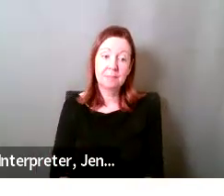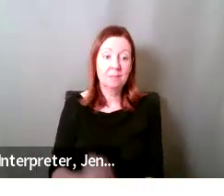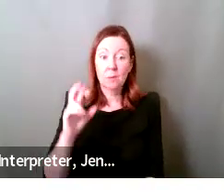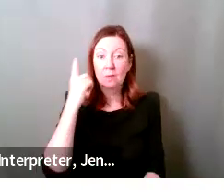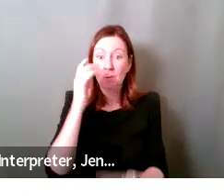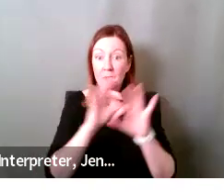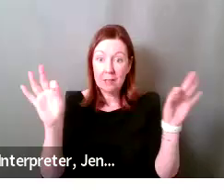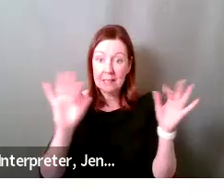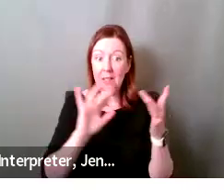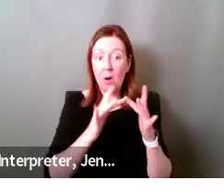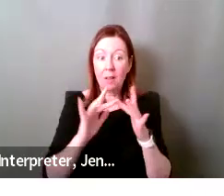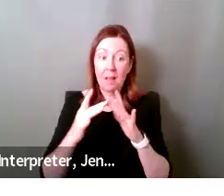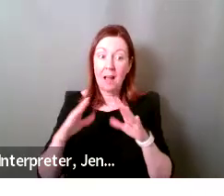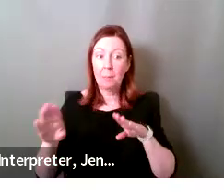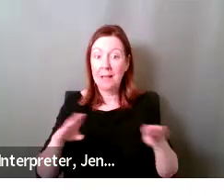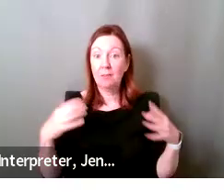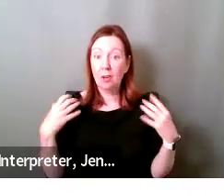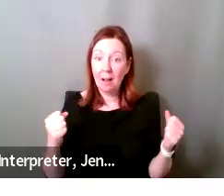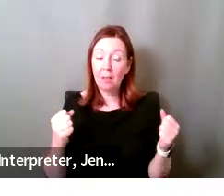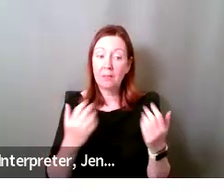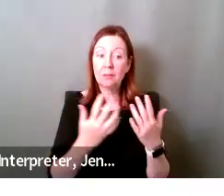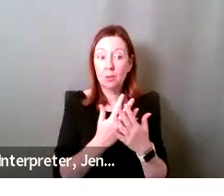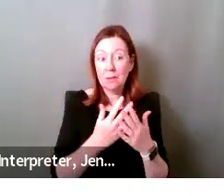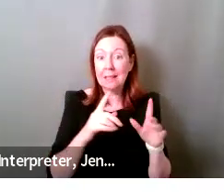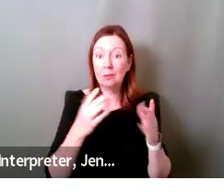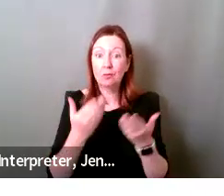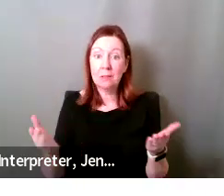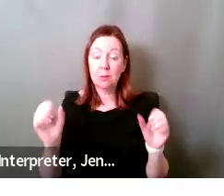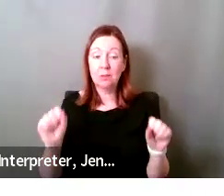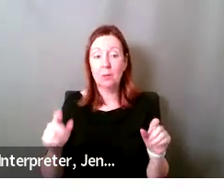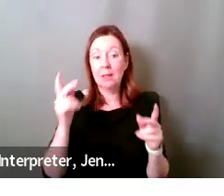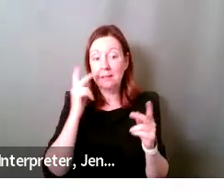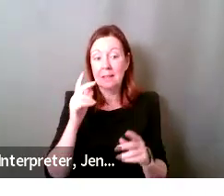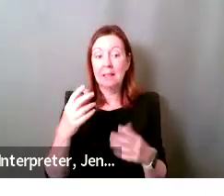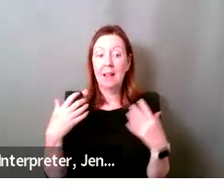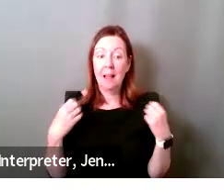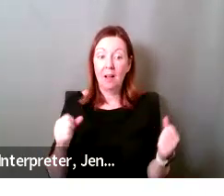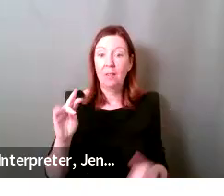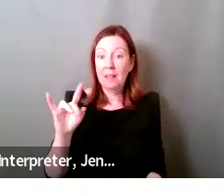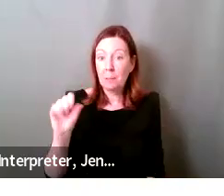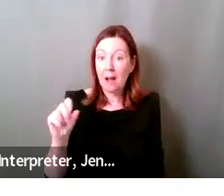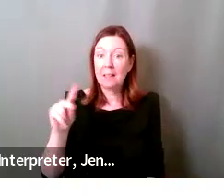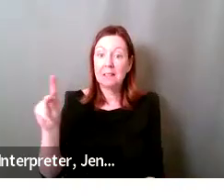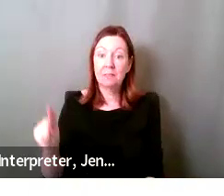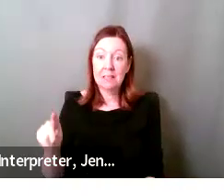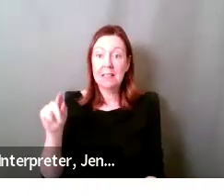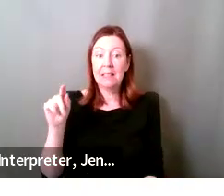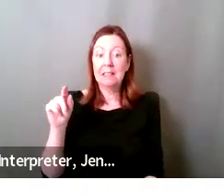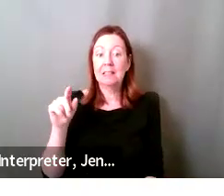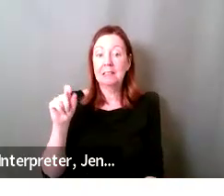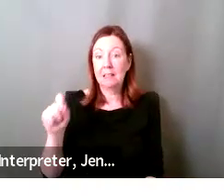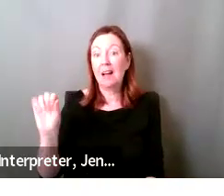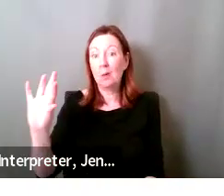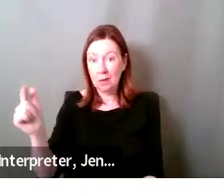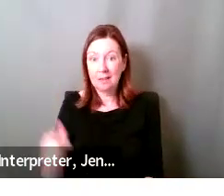free online behavioral health screening and resources, you can always visit Healthy Minds Philly at